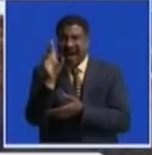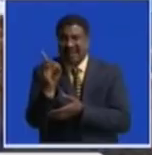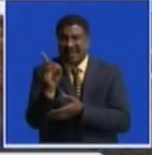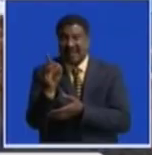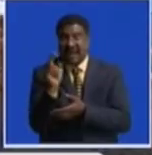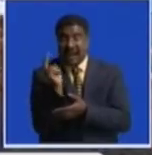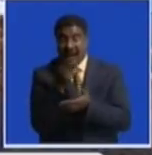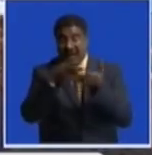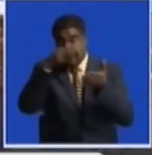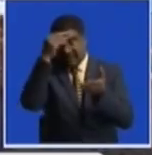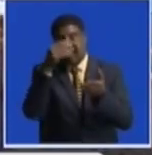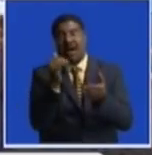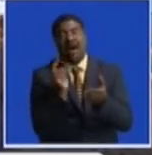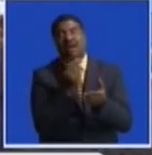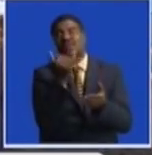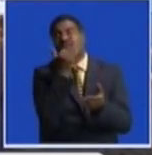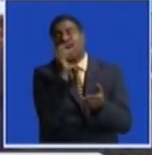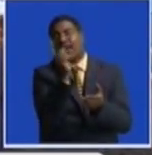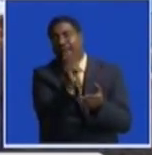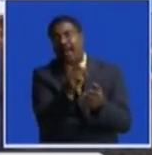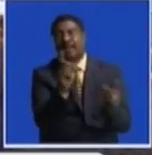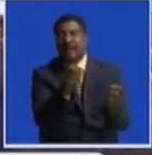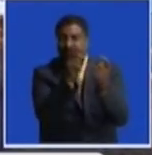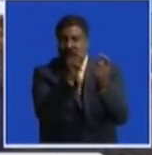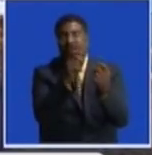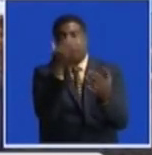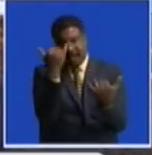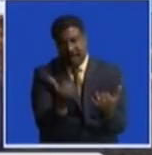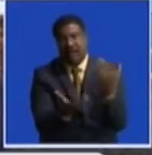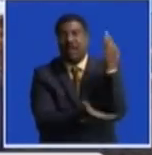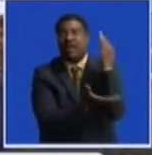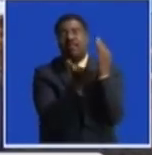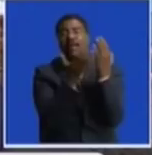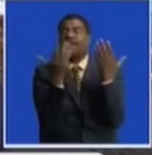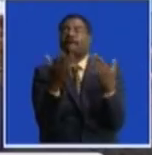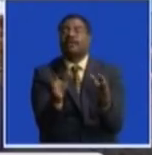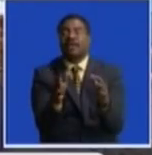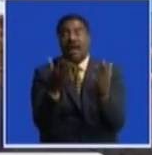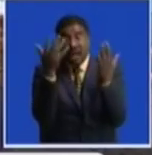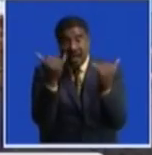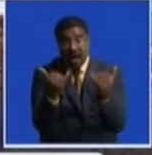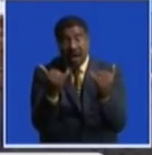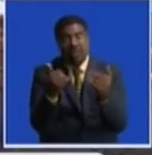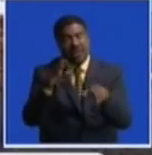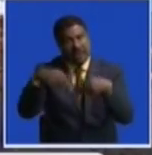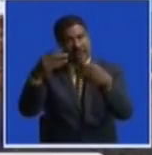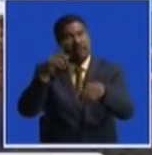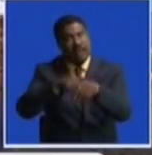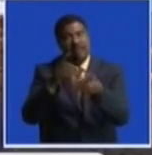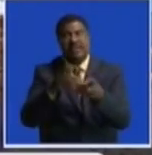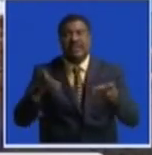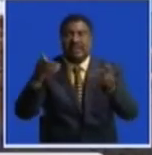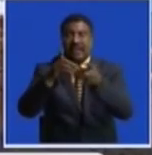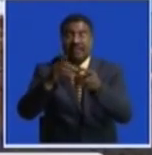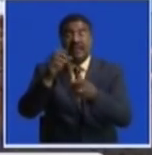previous challenges and we've improved. This is why the districts that gave us a lot of hard time, such as Serenje, are